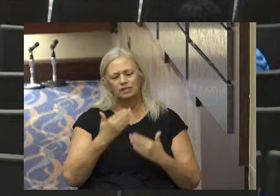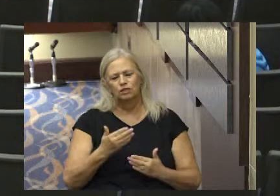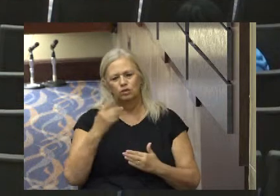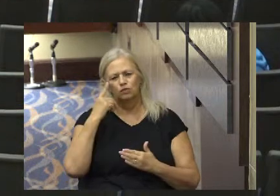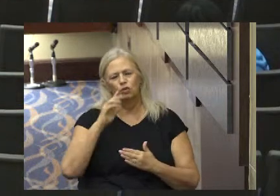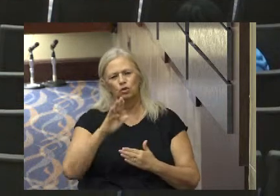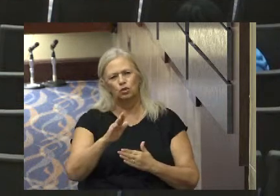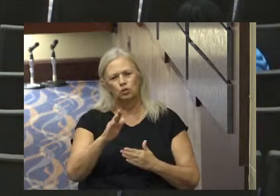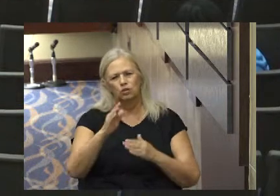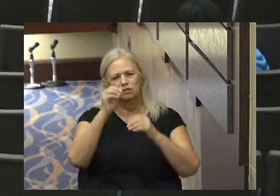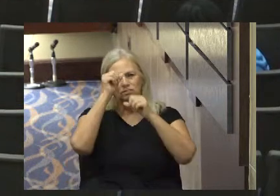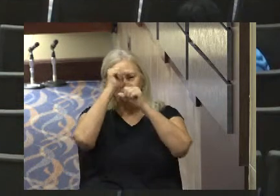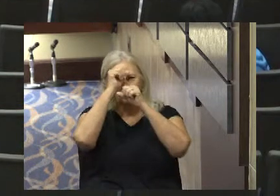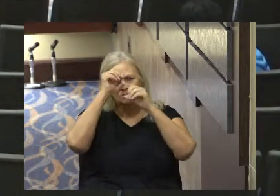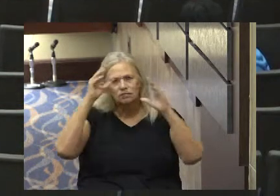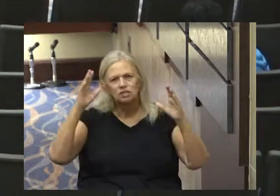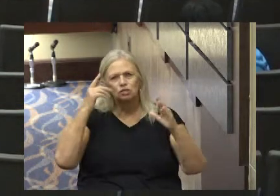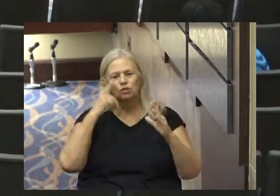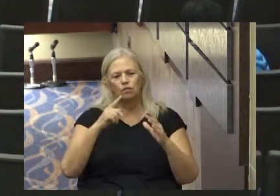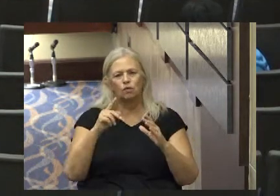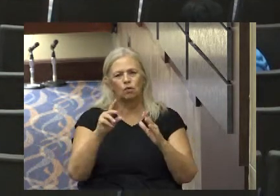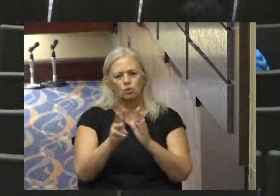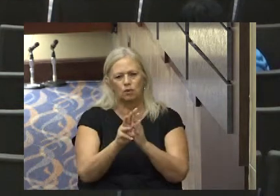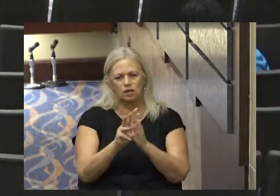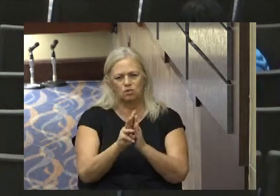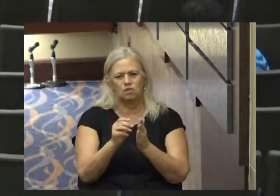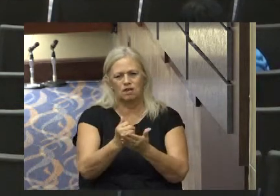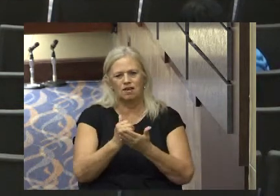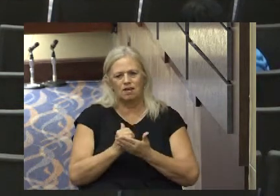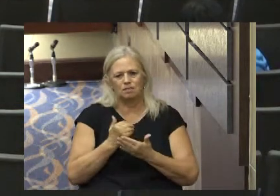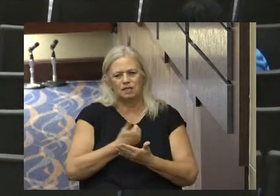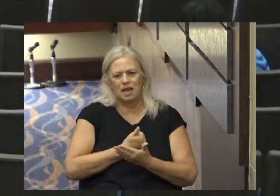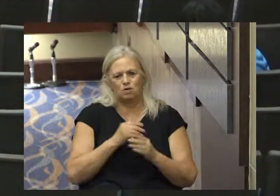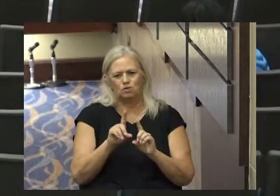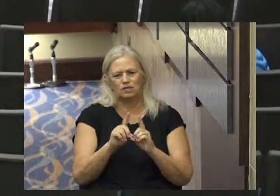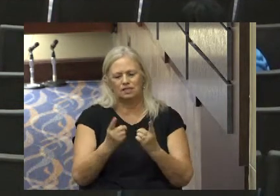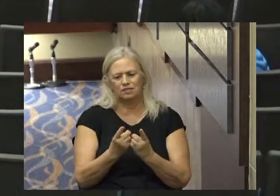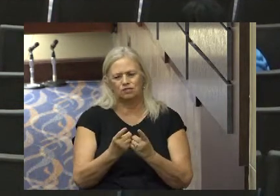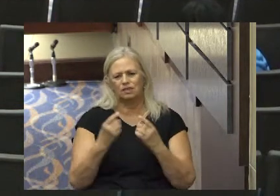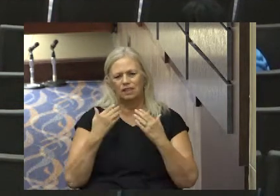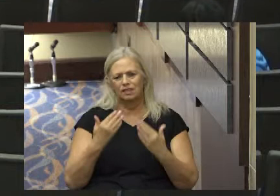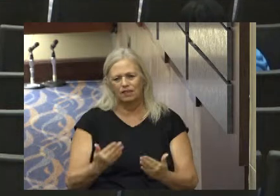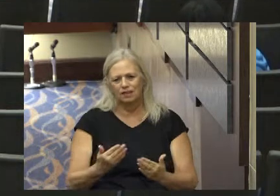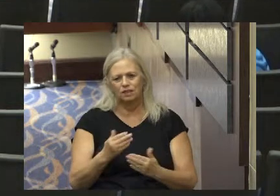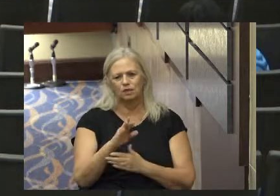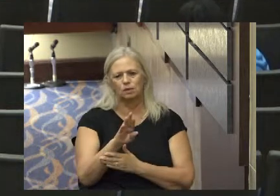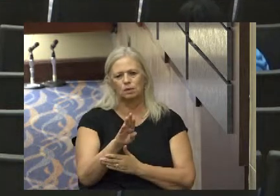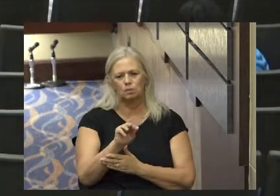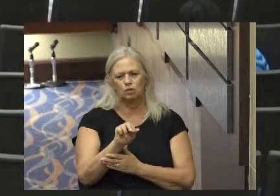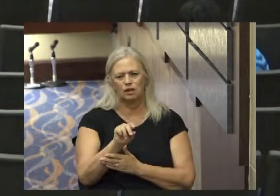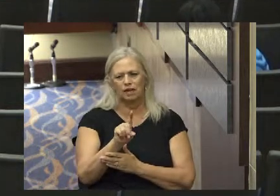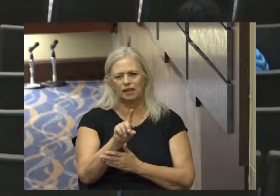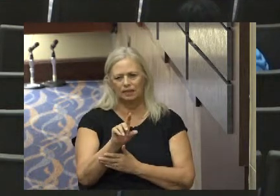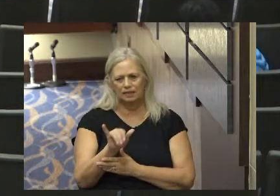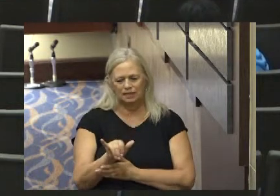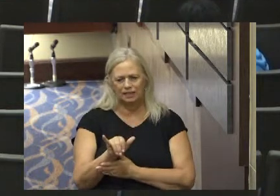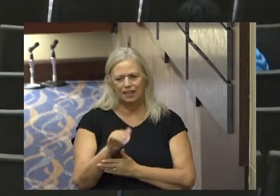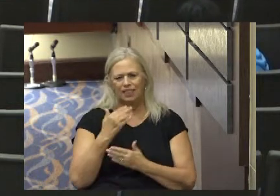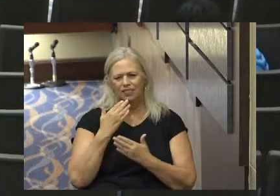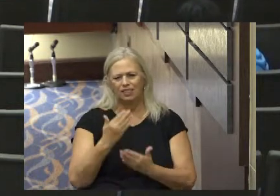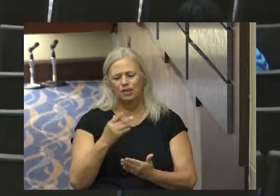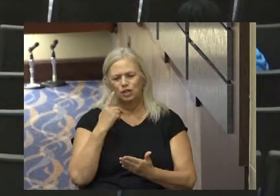Waco, which helps my district. And thank you for that, Bradley. Thank you for that, and thank you for putting up with